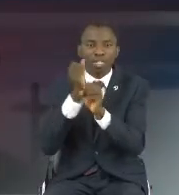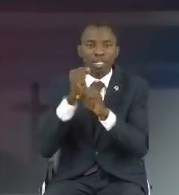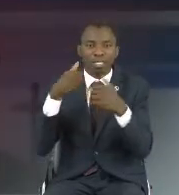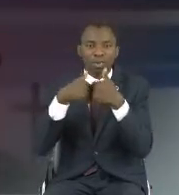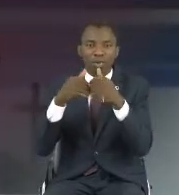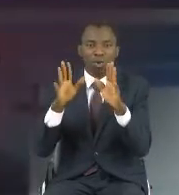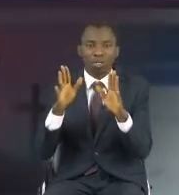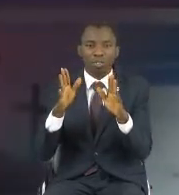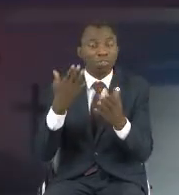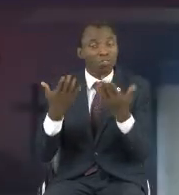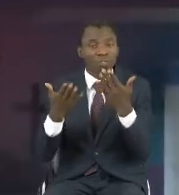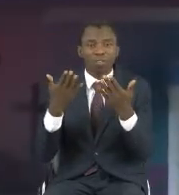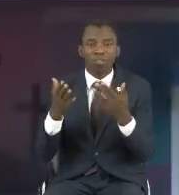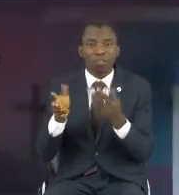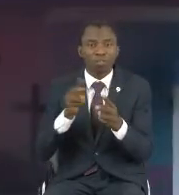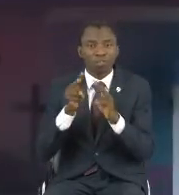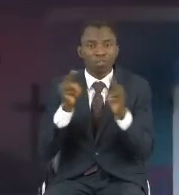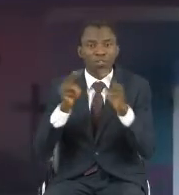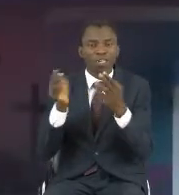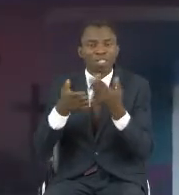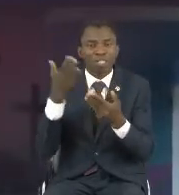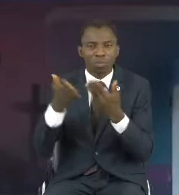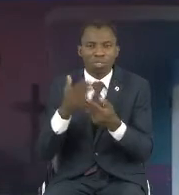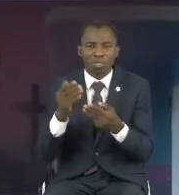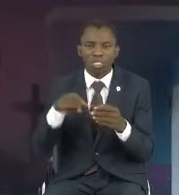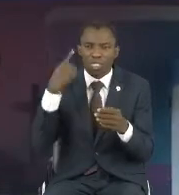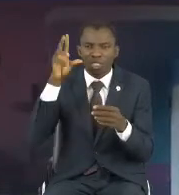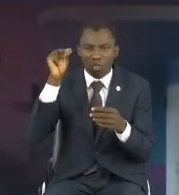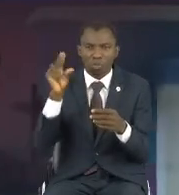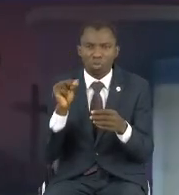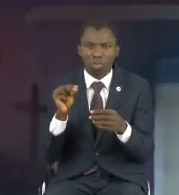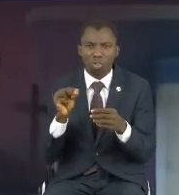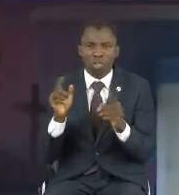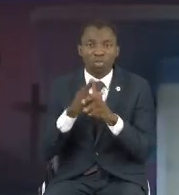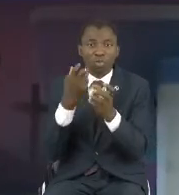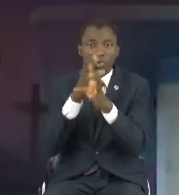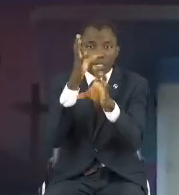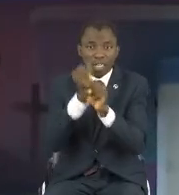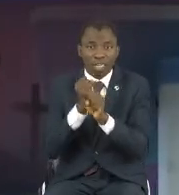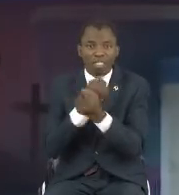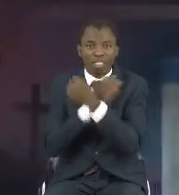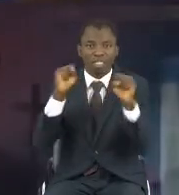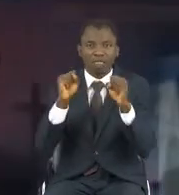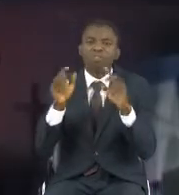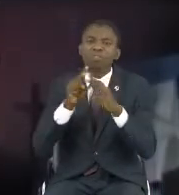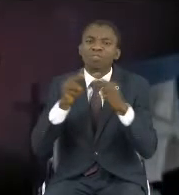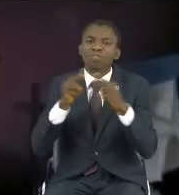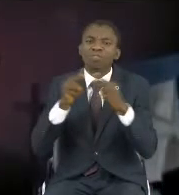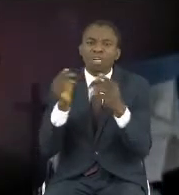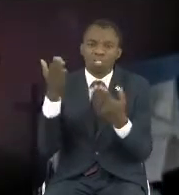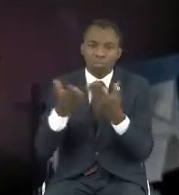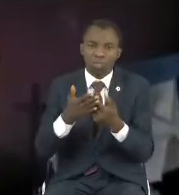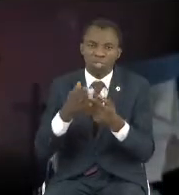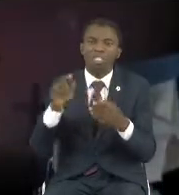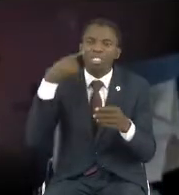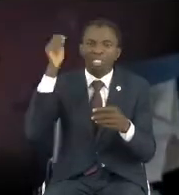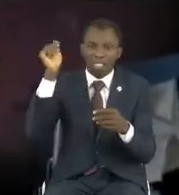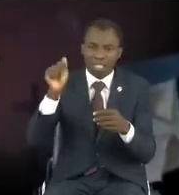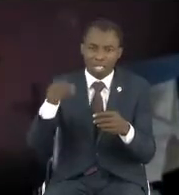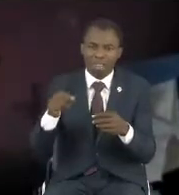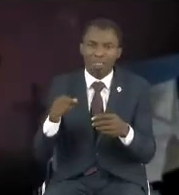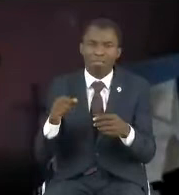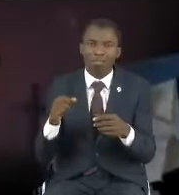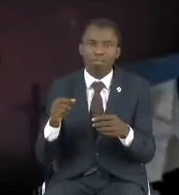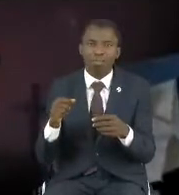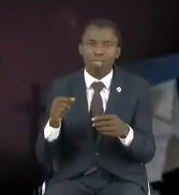very simple, just say no. To get saved, very simple, just say yes. To